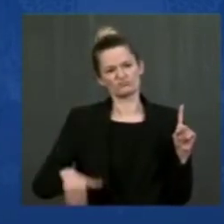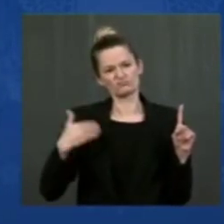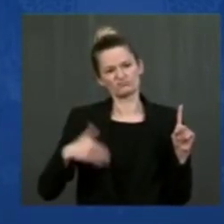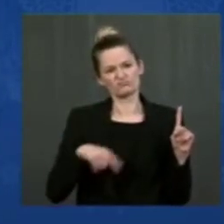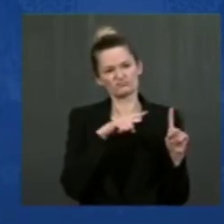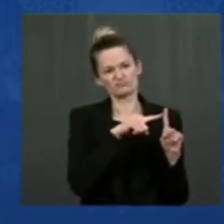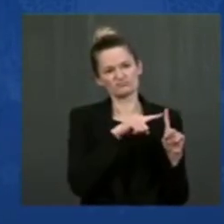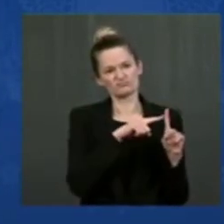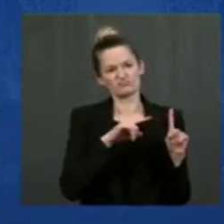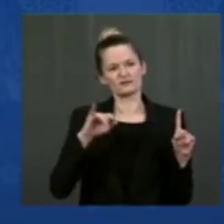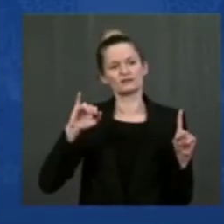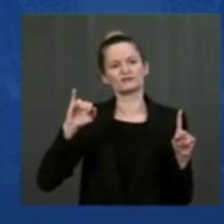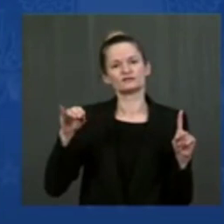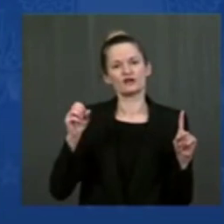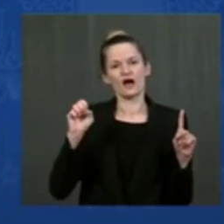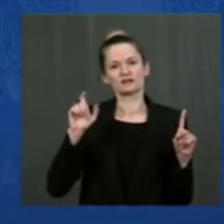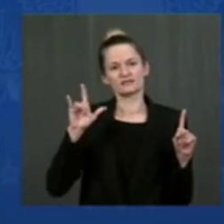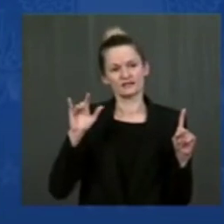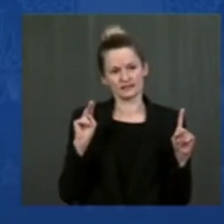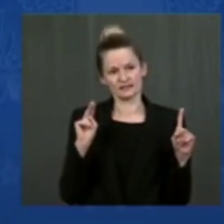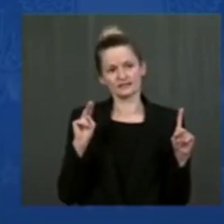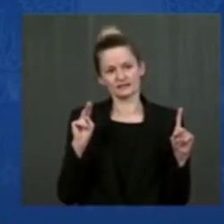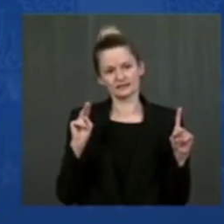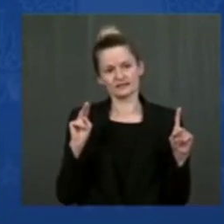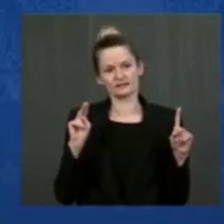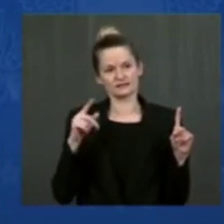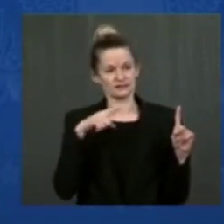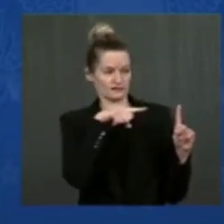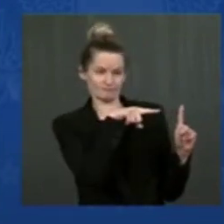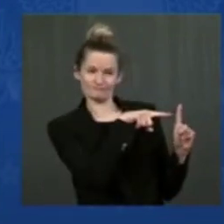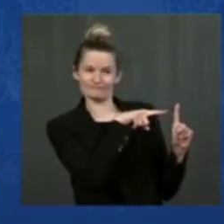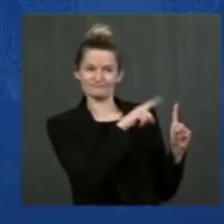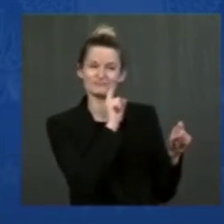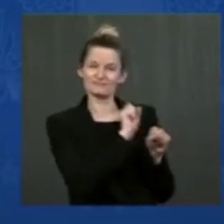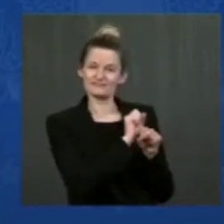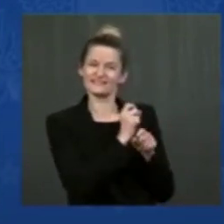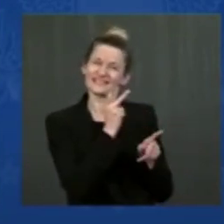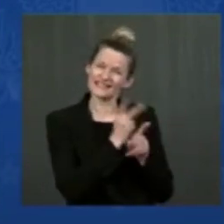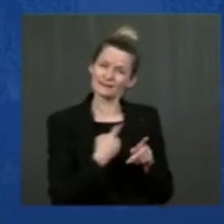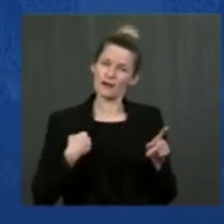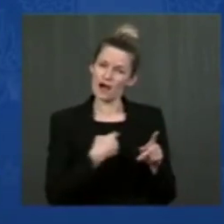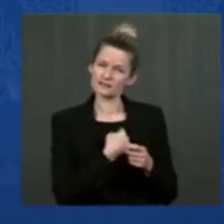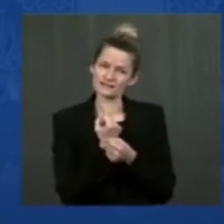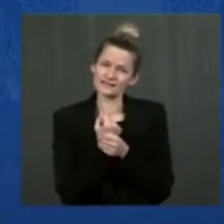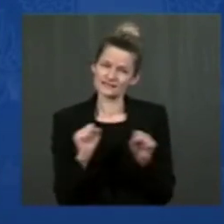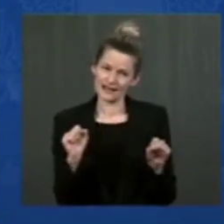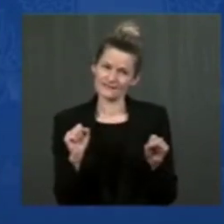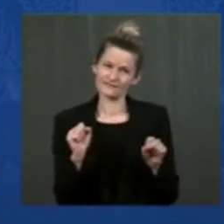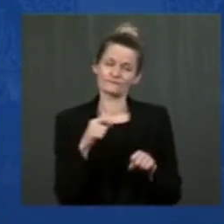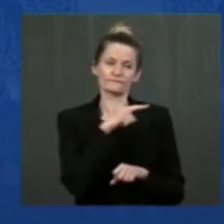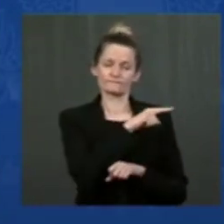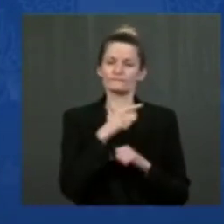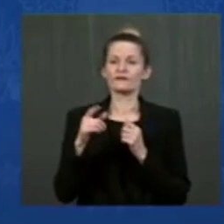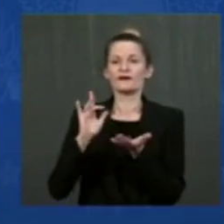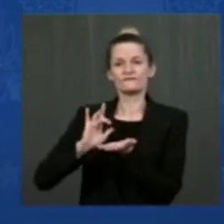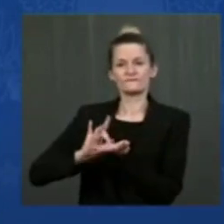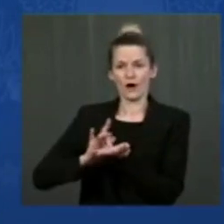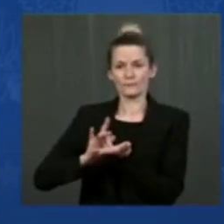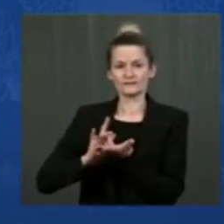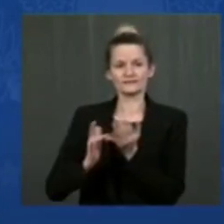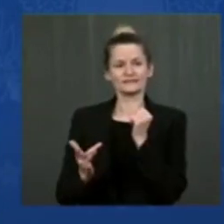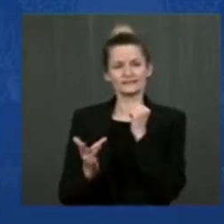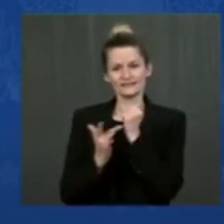is keeping us safe. She is a pharmacy technician who is administering vaccines. She's educating others on